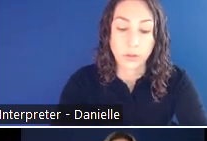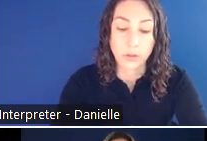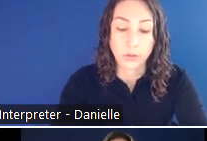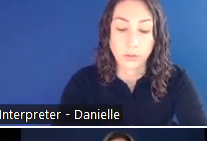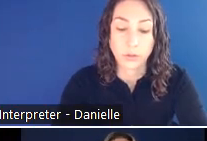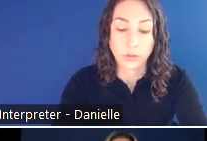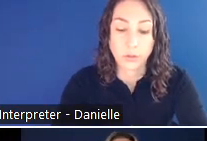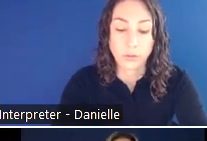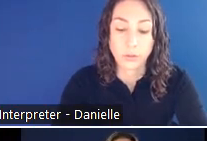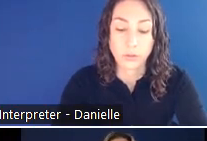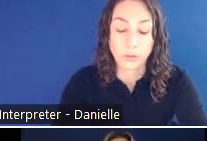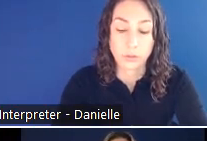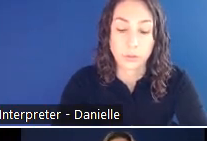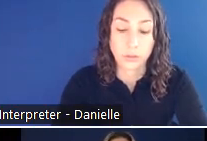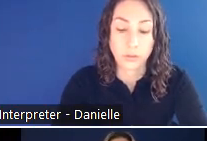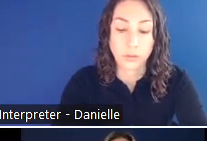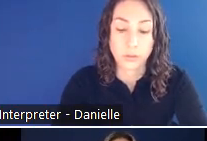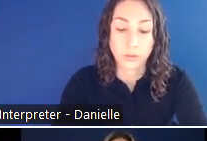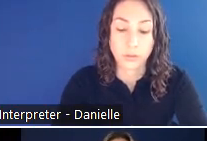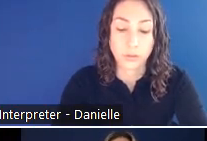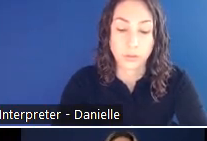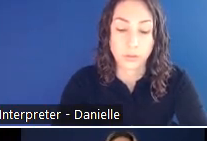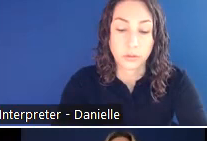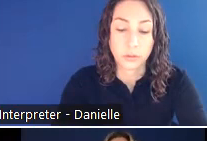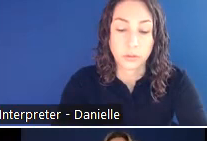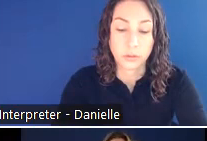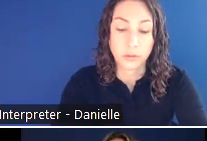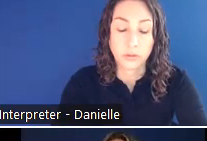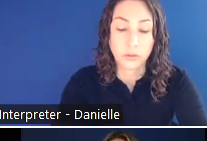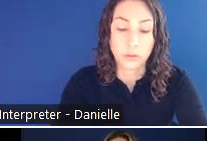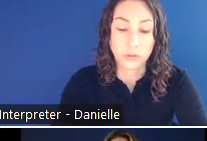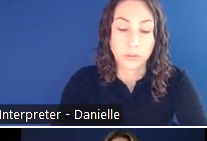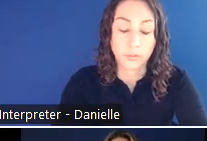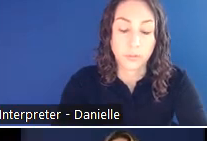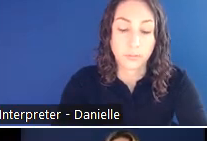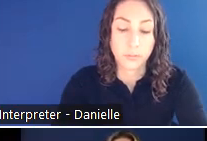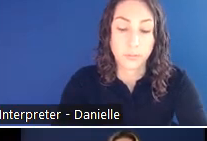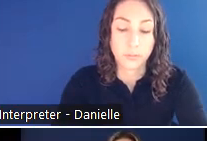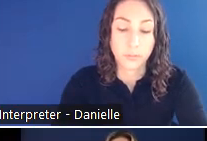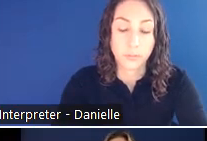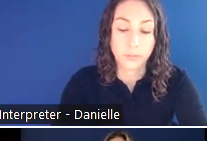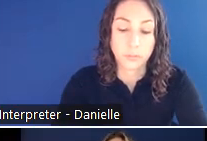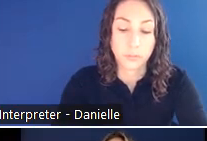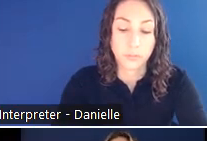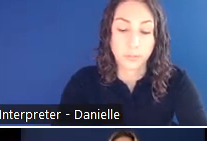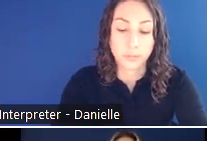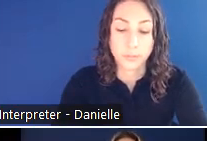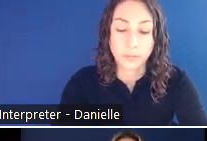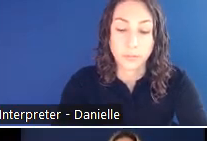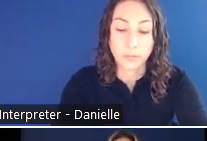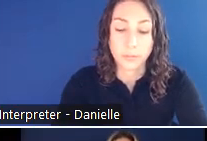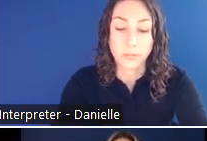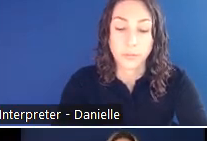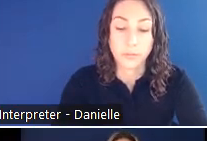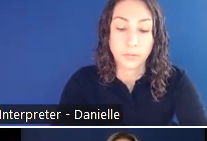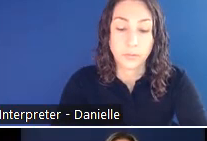and County of Denver's use of funds from the U.S. Department of Housing and Urban Development, or HUD. We'll begin